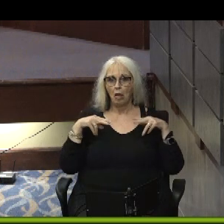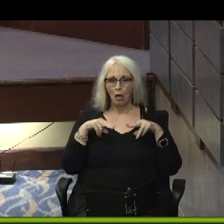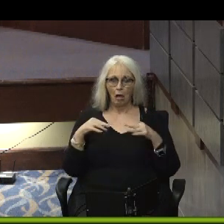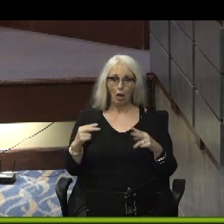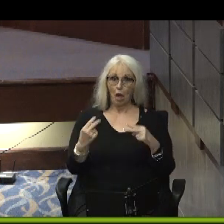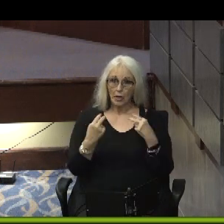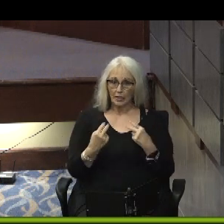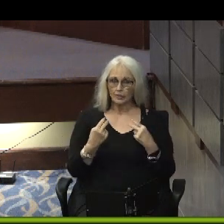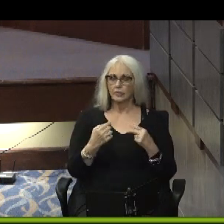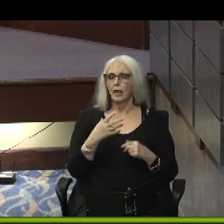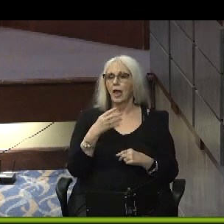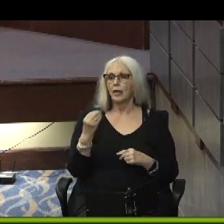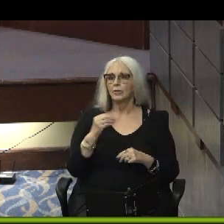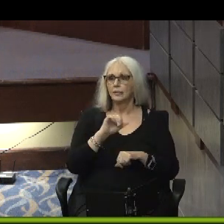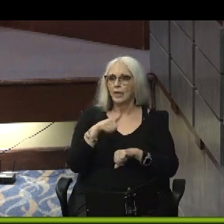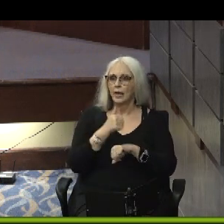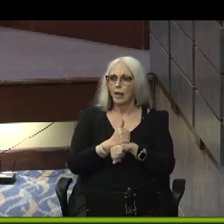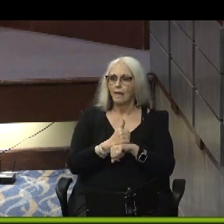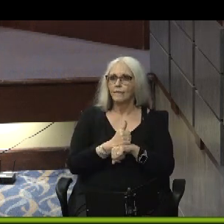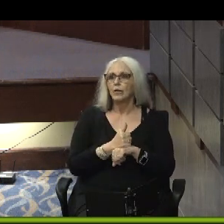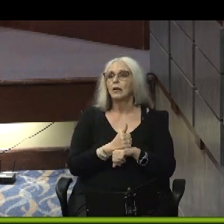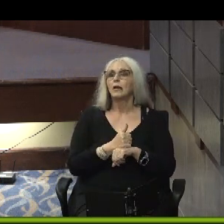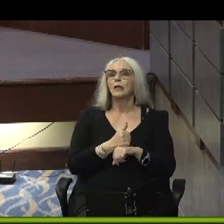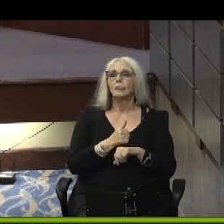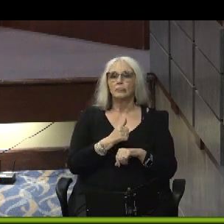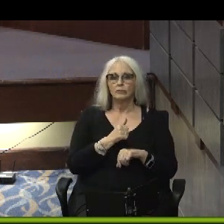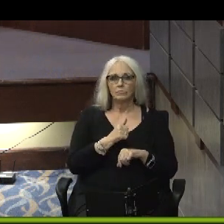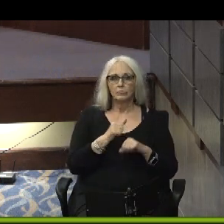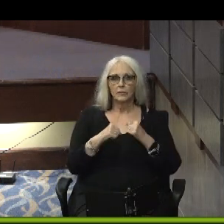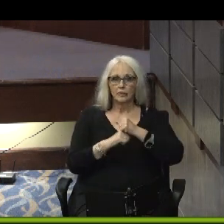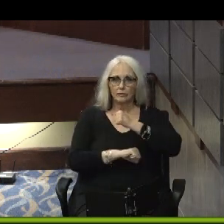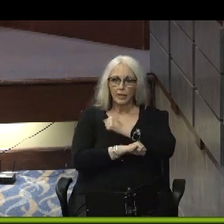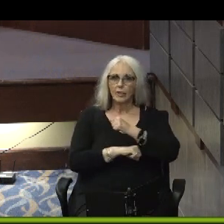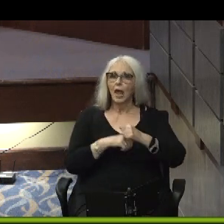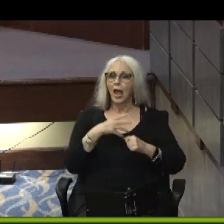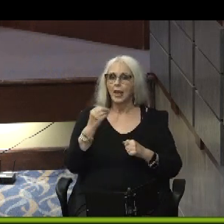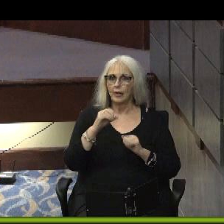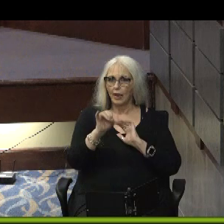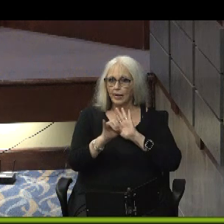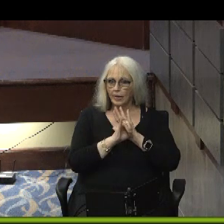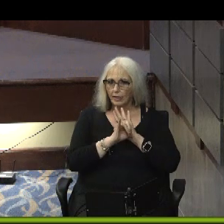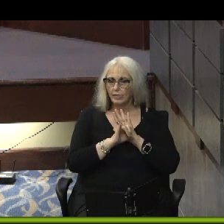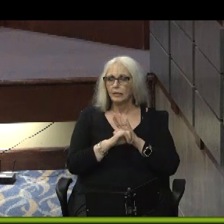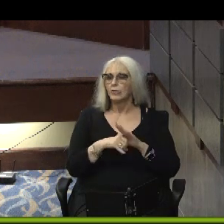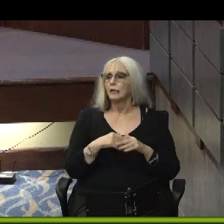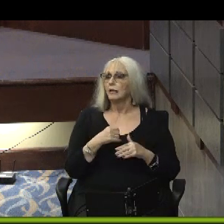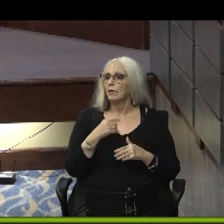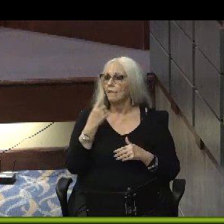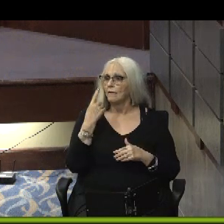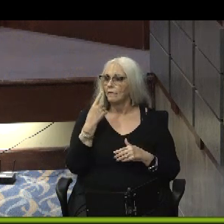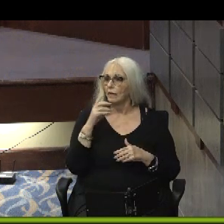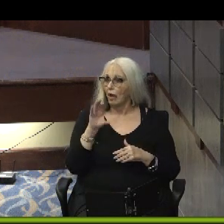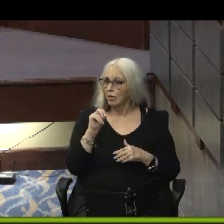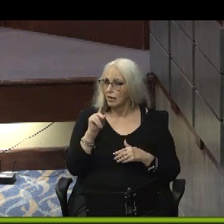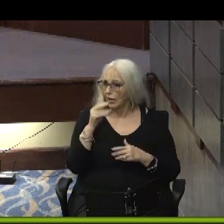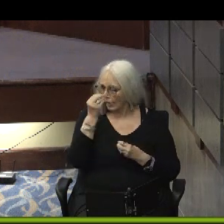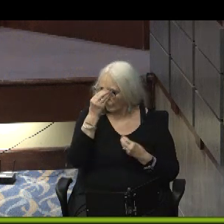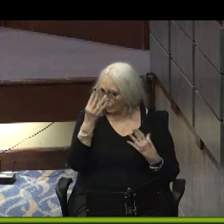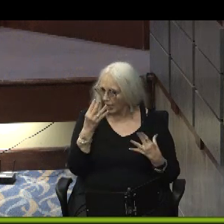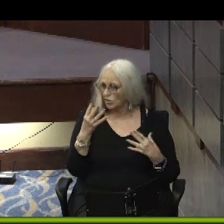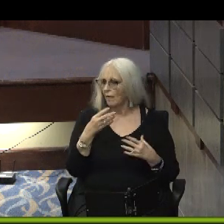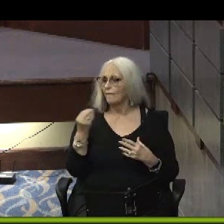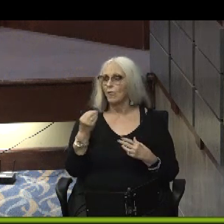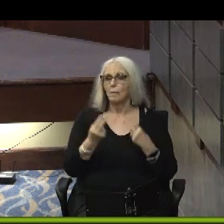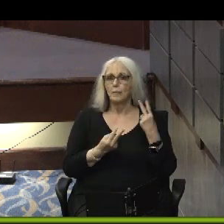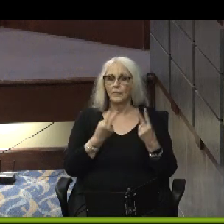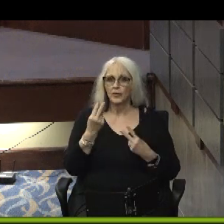the framework to help design and identify inclusive and diverse content for our residents, visitors, businesses,